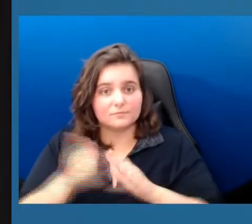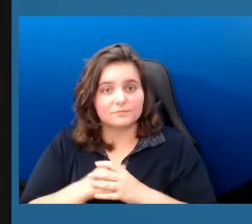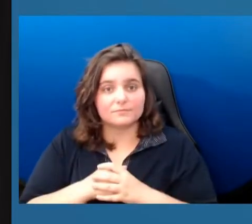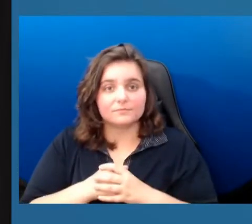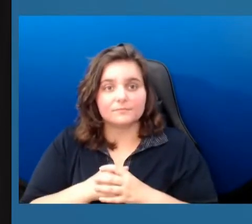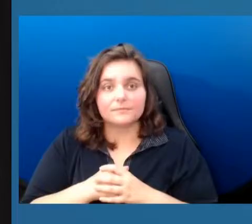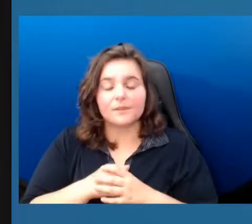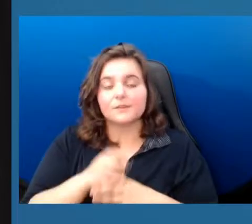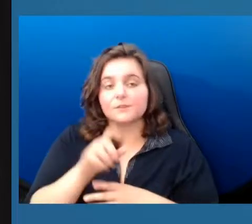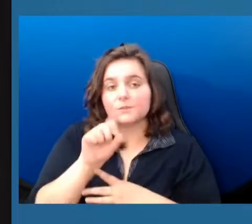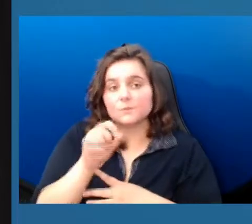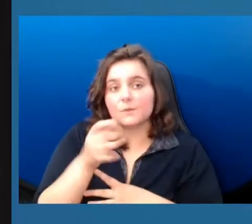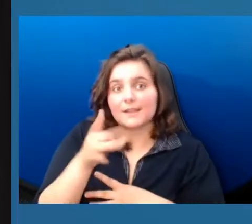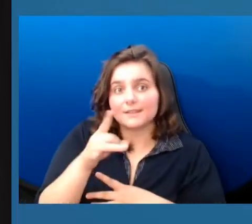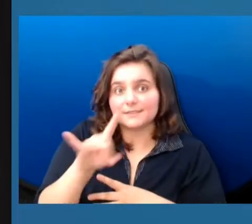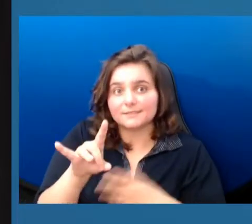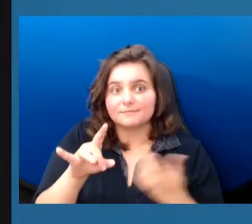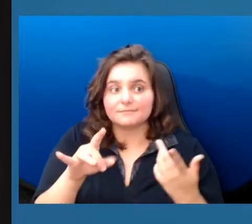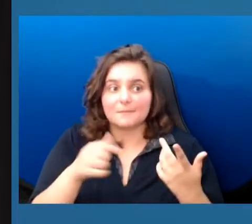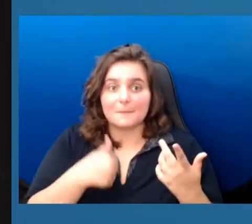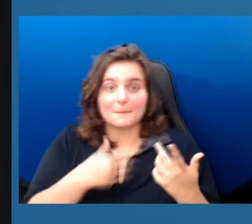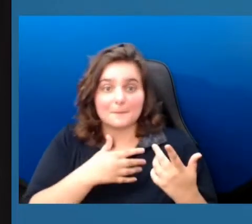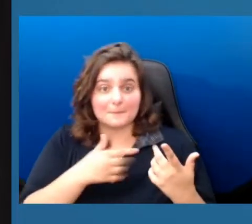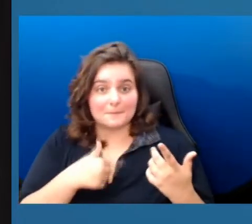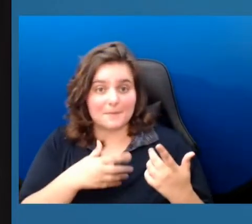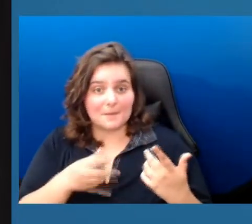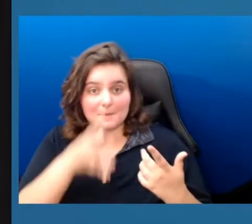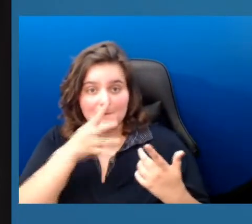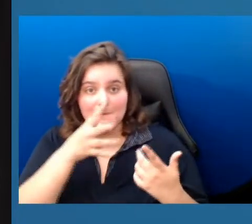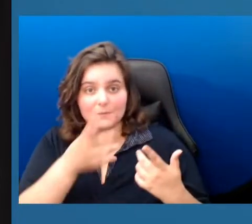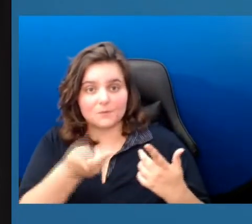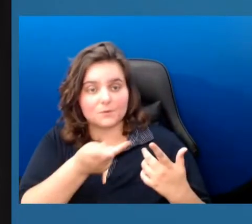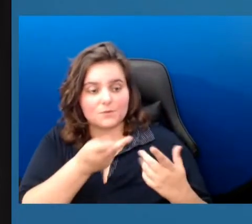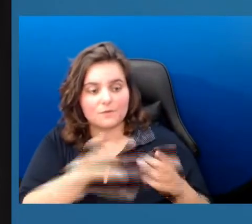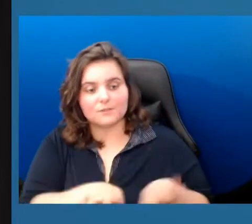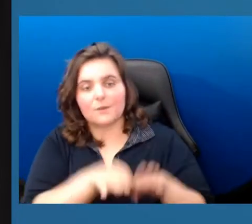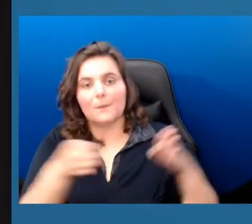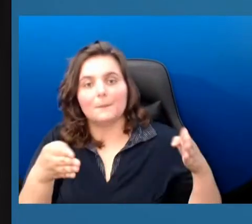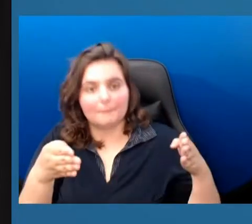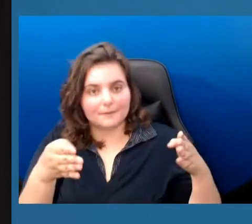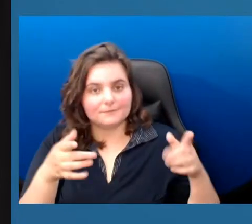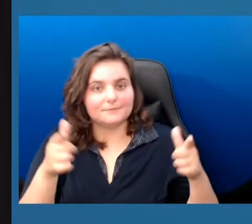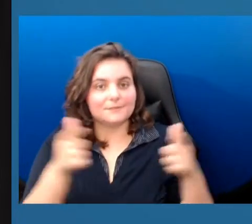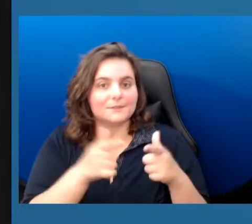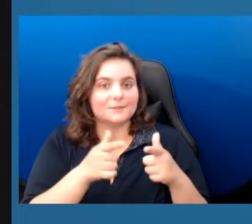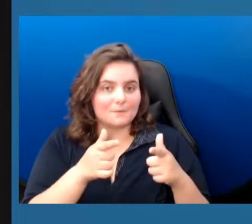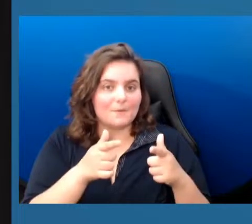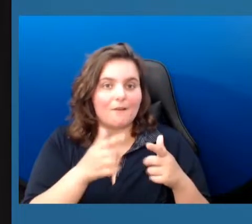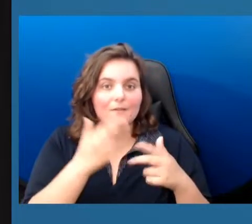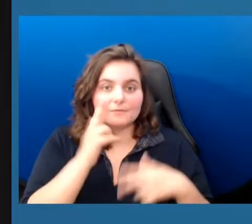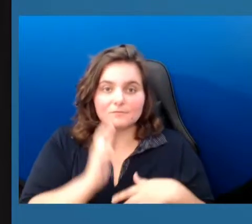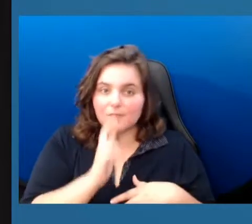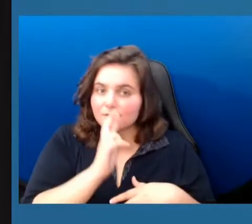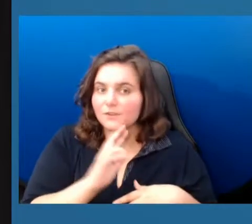our little Mediterranean eatery in the small town of Coxsackie, about 40 minutes south from here.